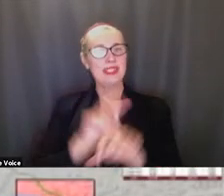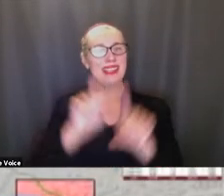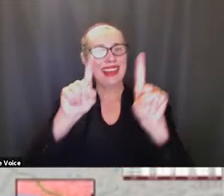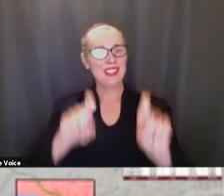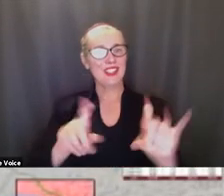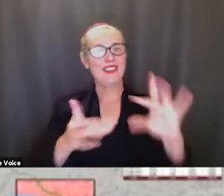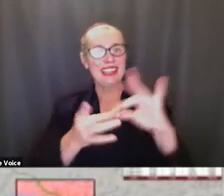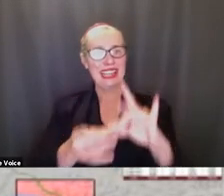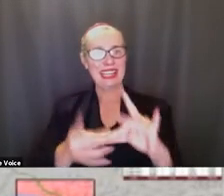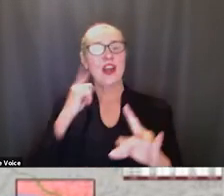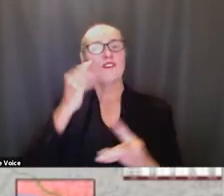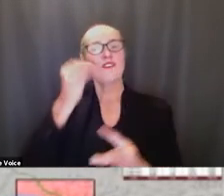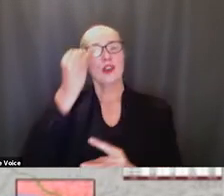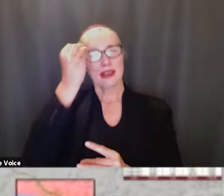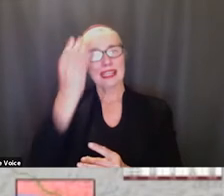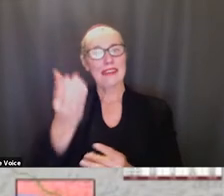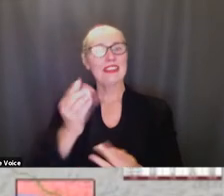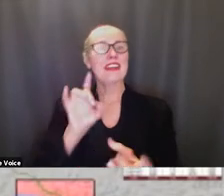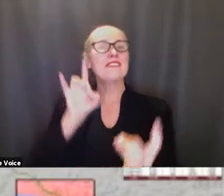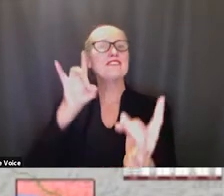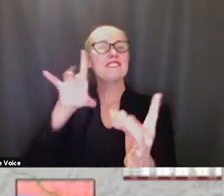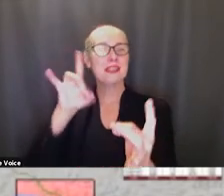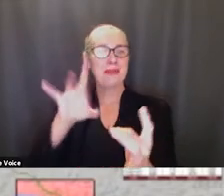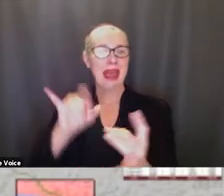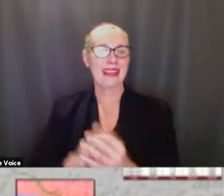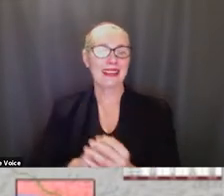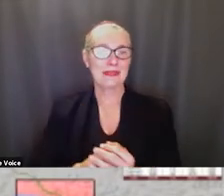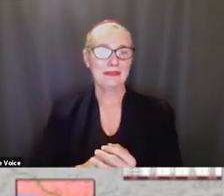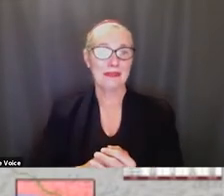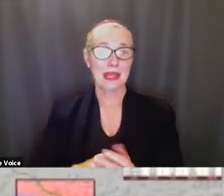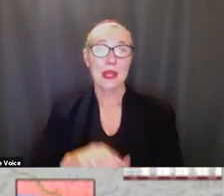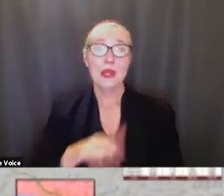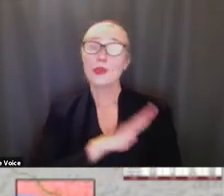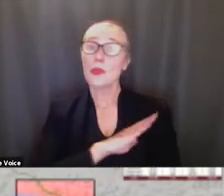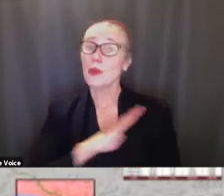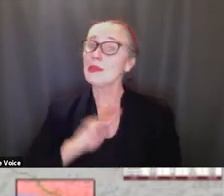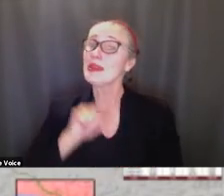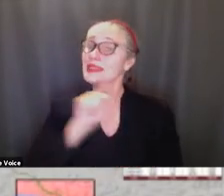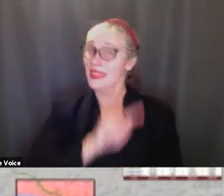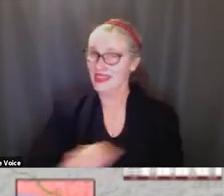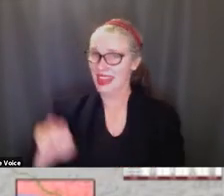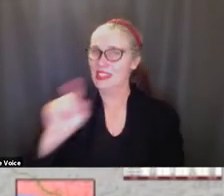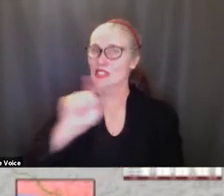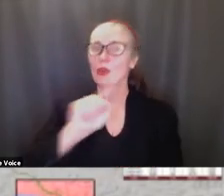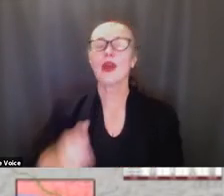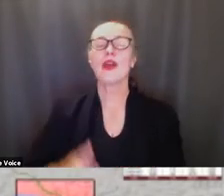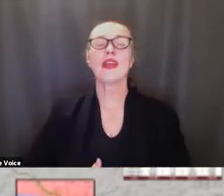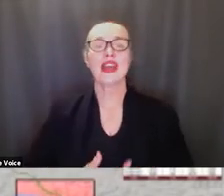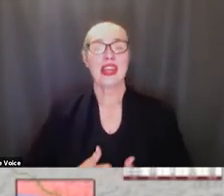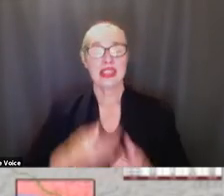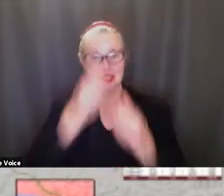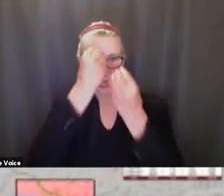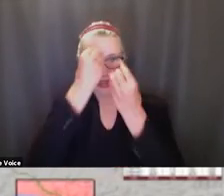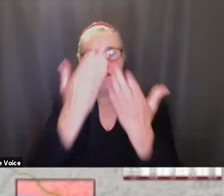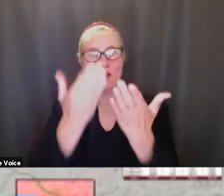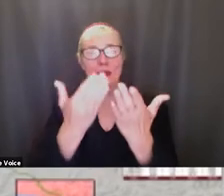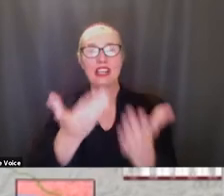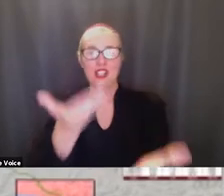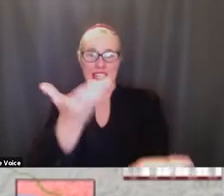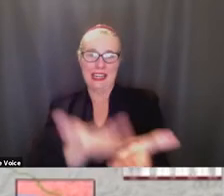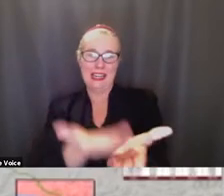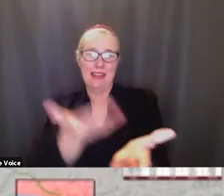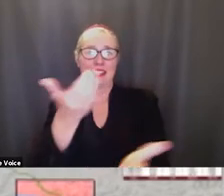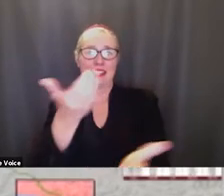feedback on the maps so board members that is where this information lives again it's under the tab called